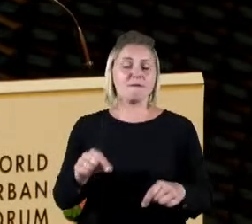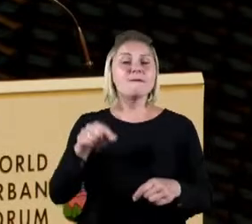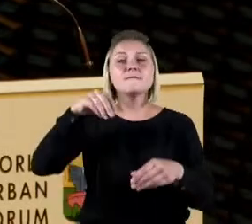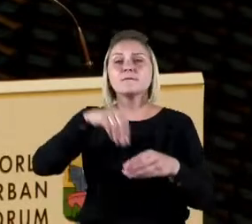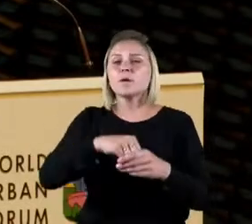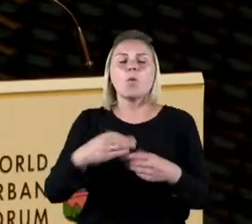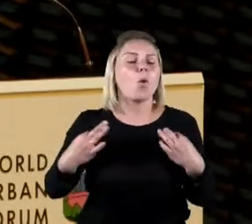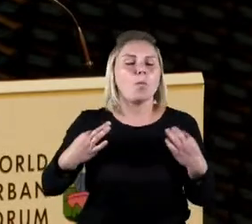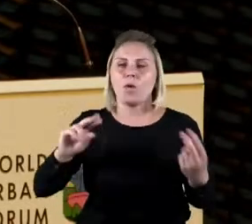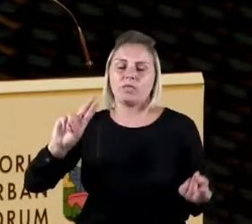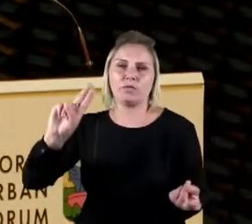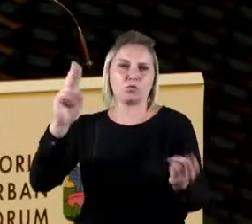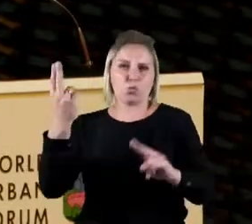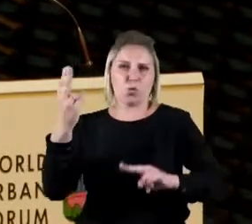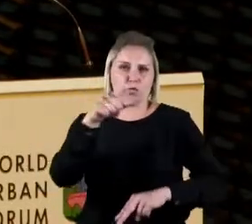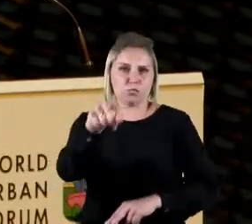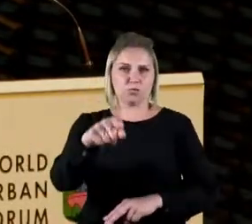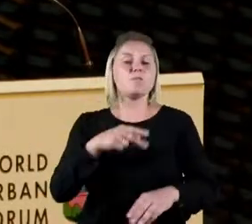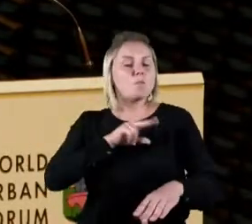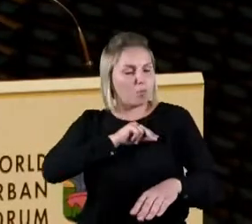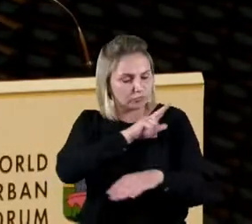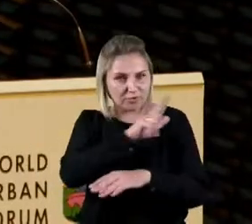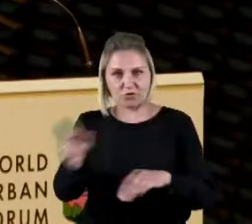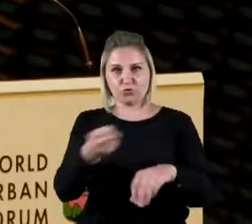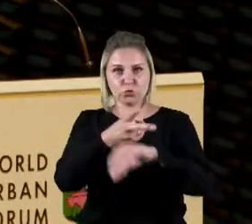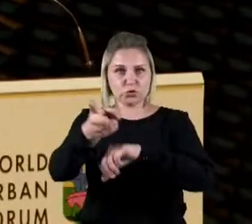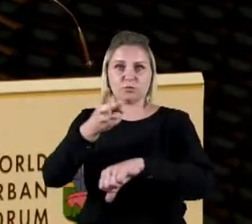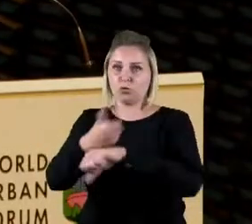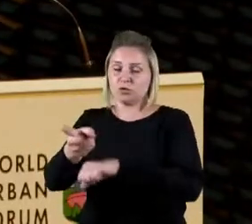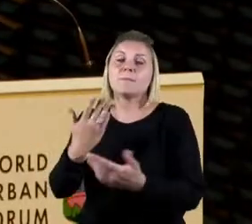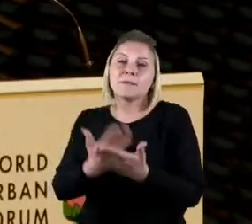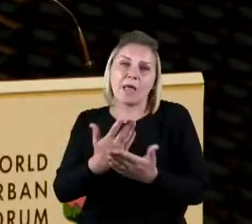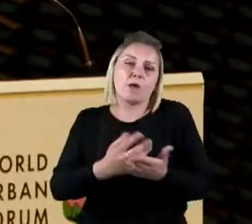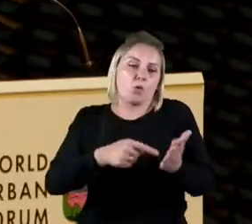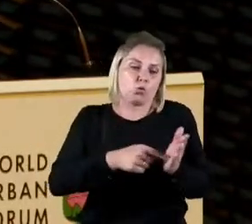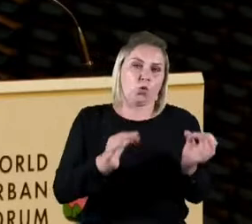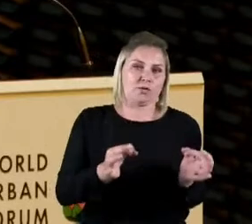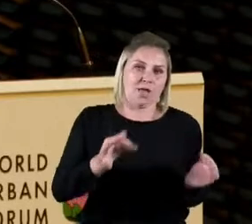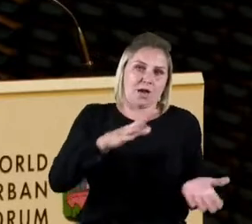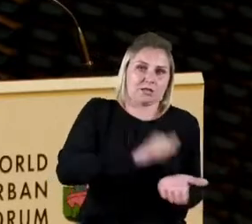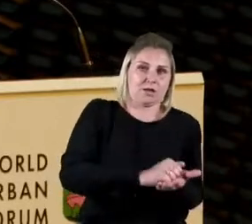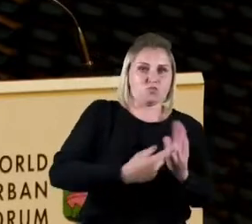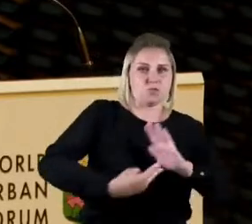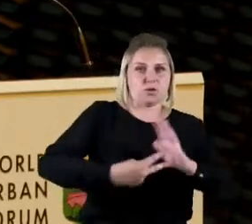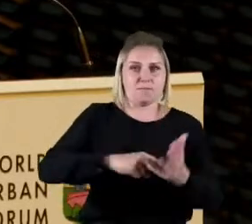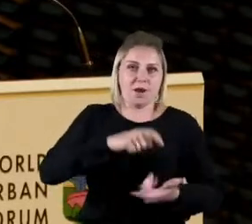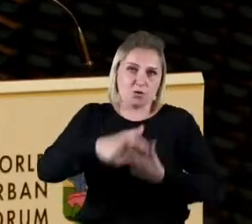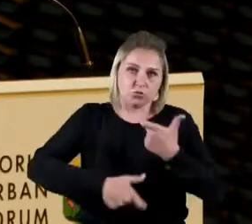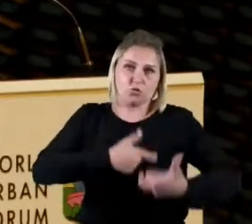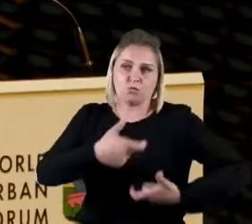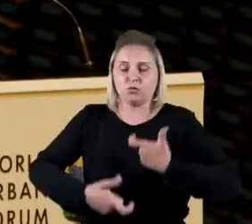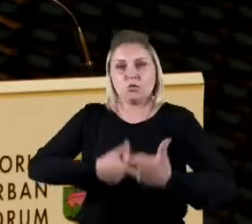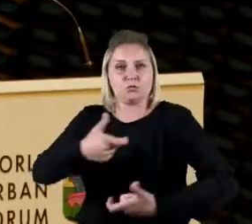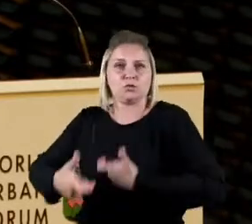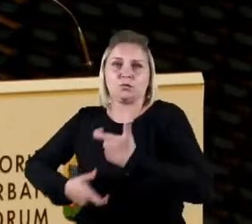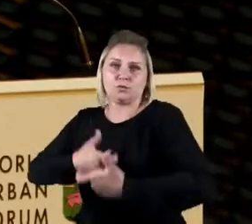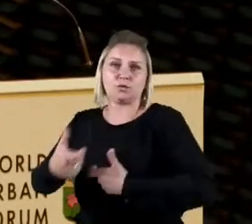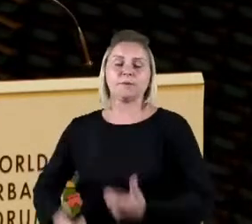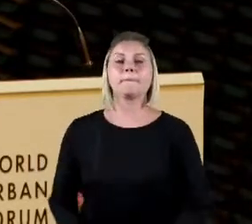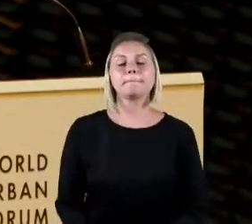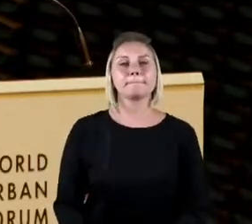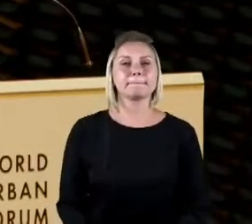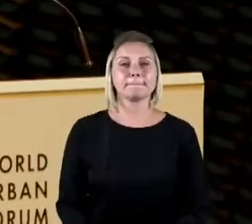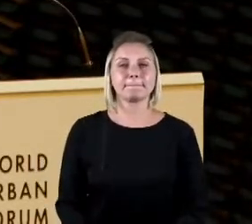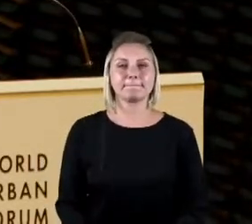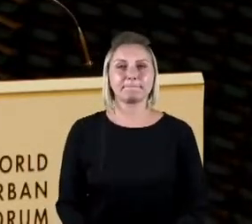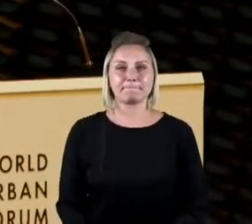can access. And so we're working on the digital divide and digital skills to promote, okay, I'm running out of time, to